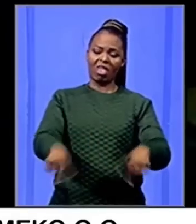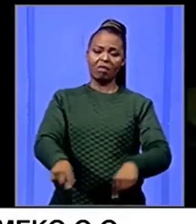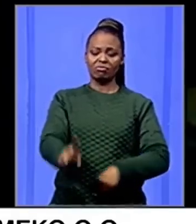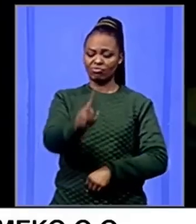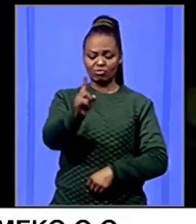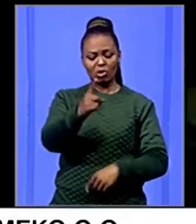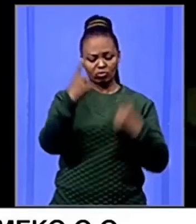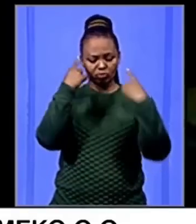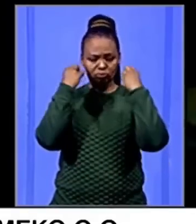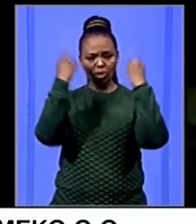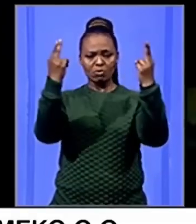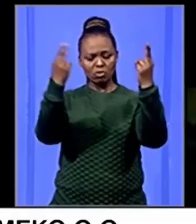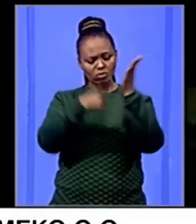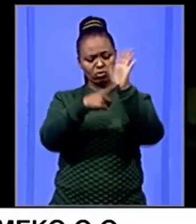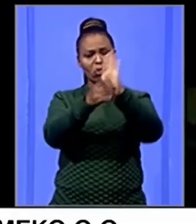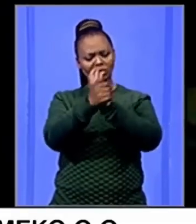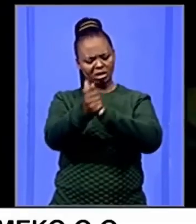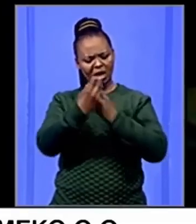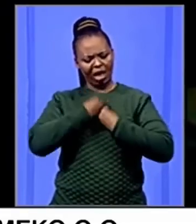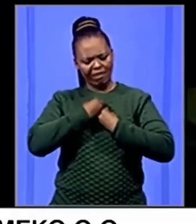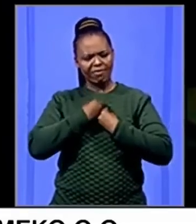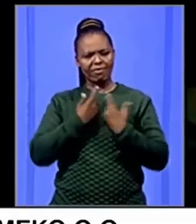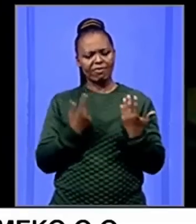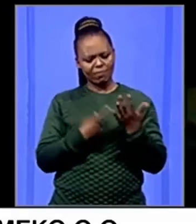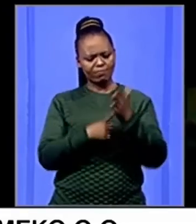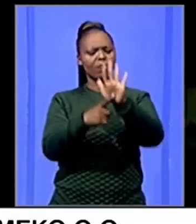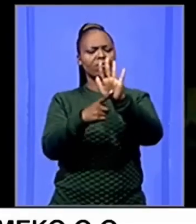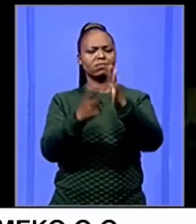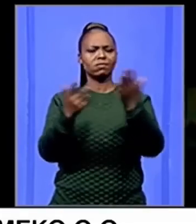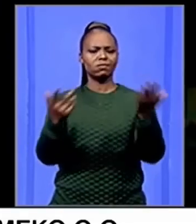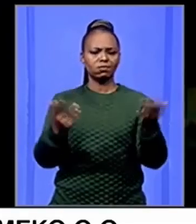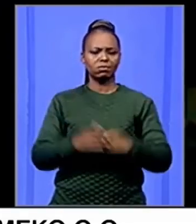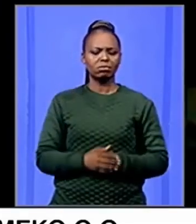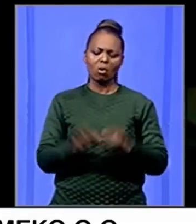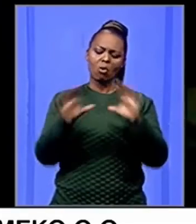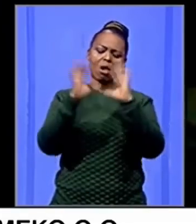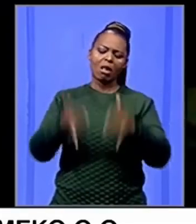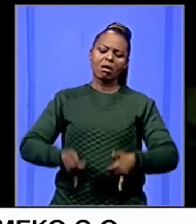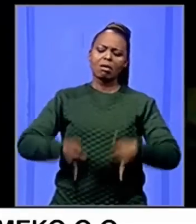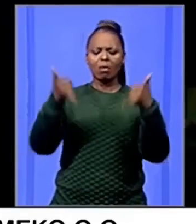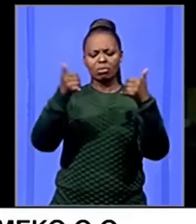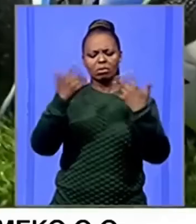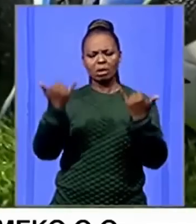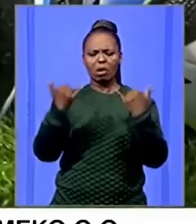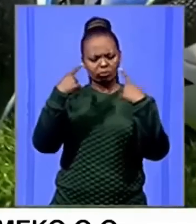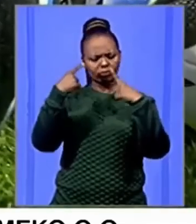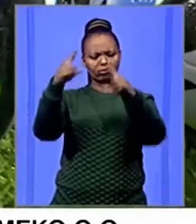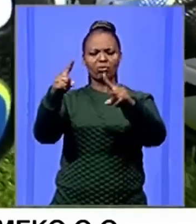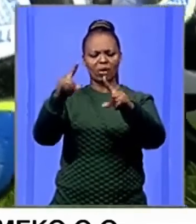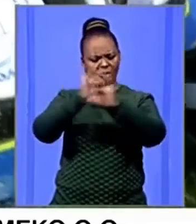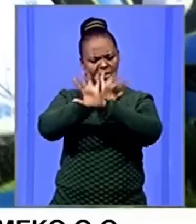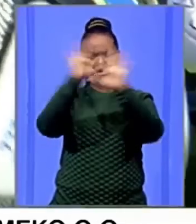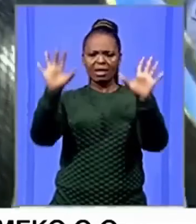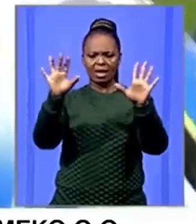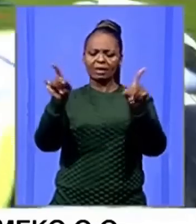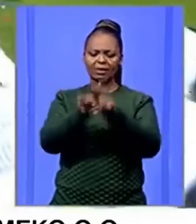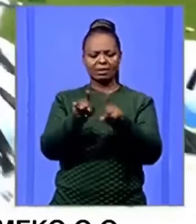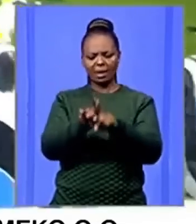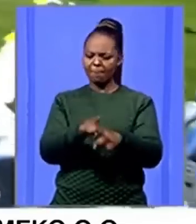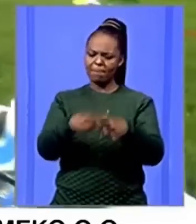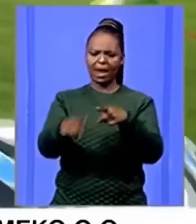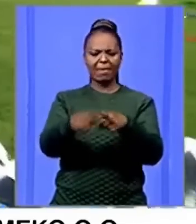our skills. We're capable, it's our second time at the World Cup, so I think we just need to be fearless and just do our thing. Banyana ba